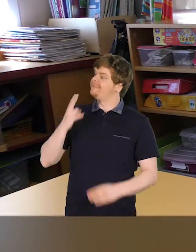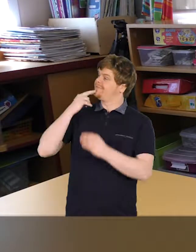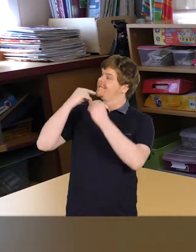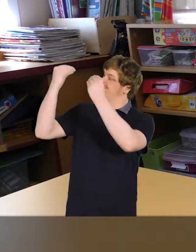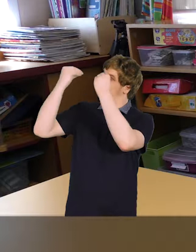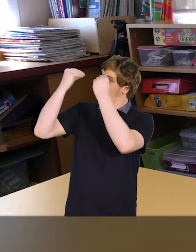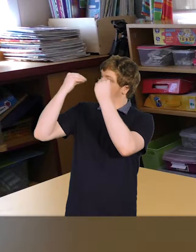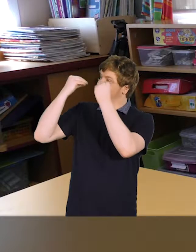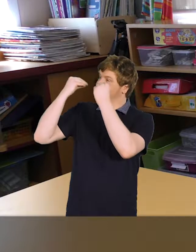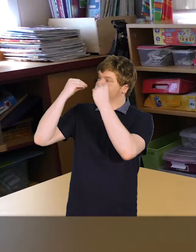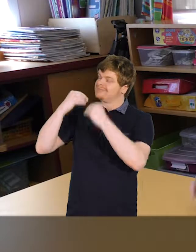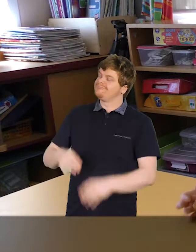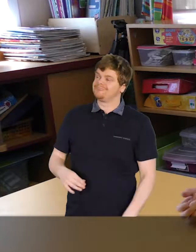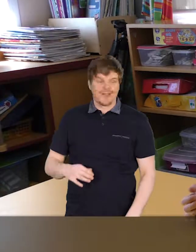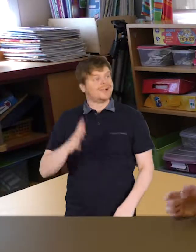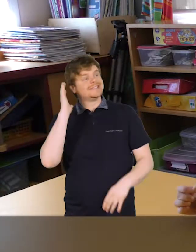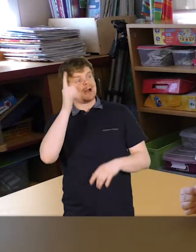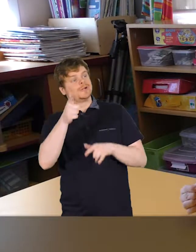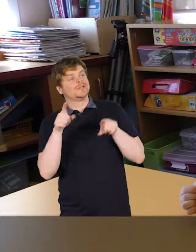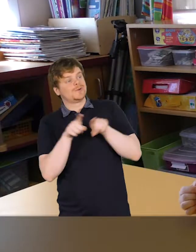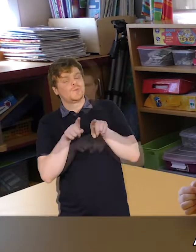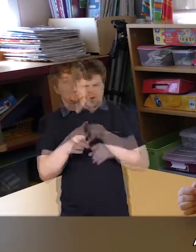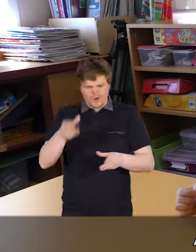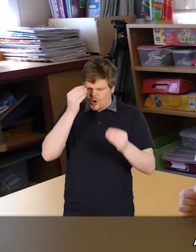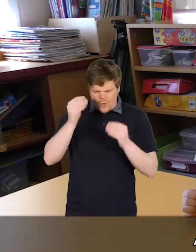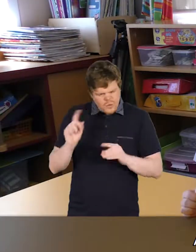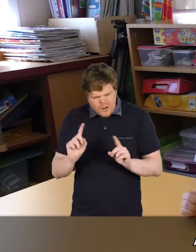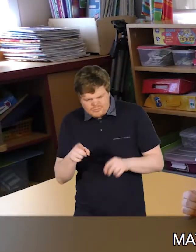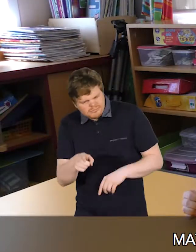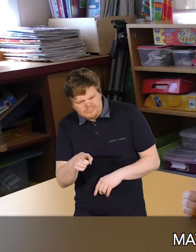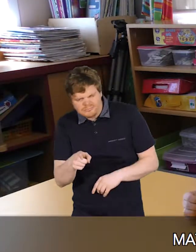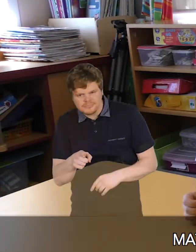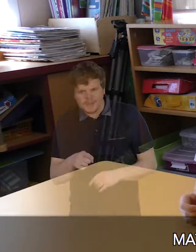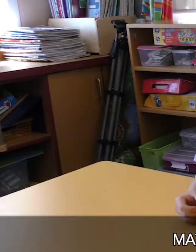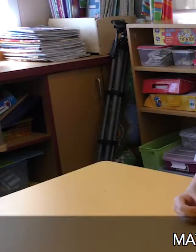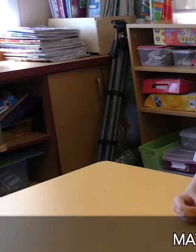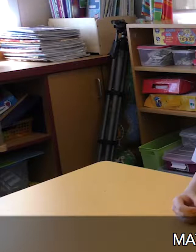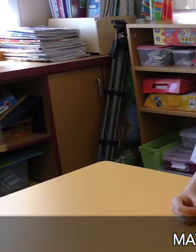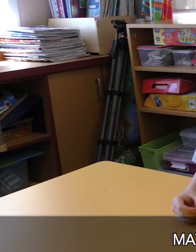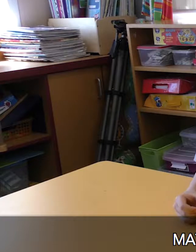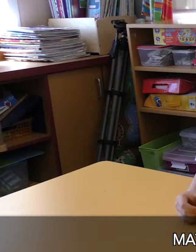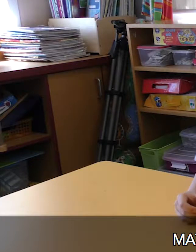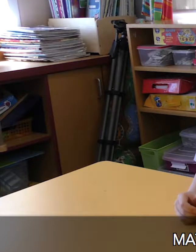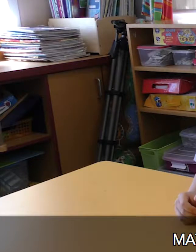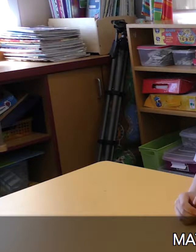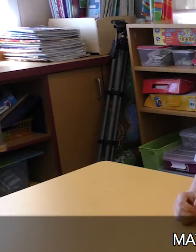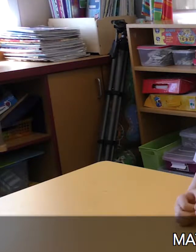Finny. Finny? And Darryl. Finny and Darryl. And what do you learn when We Vinny learn trains,